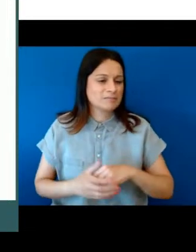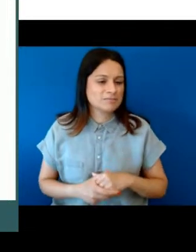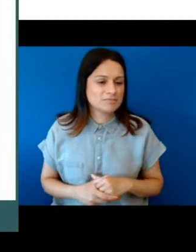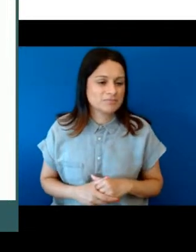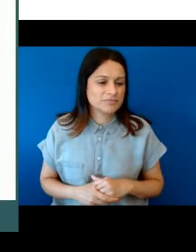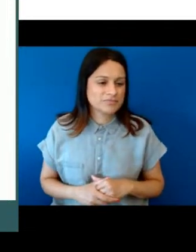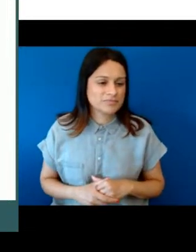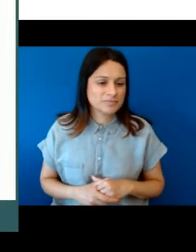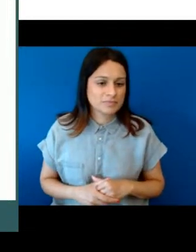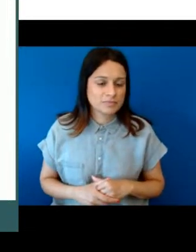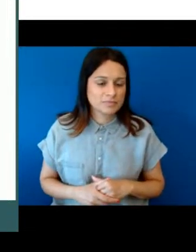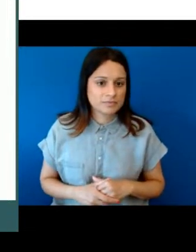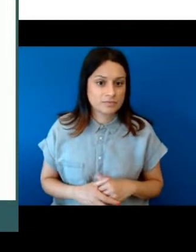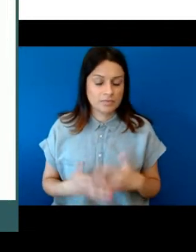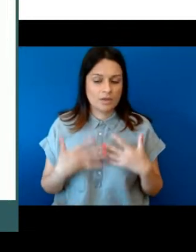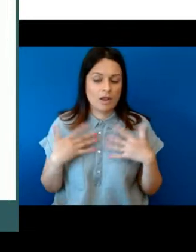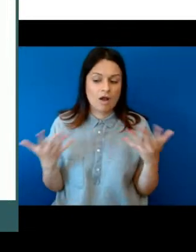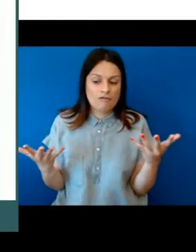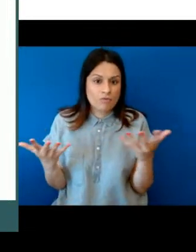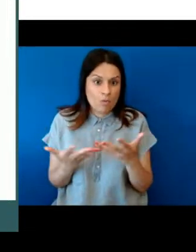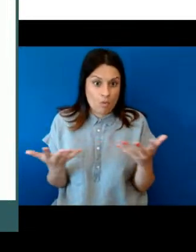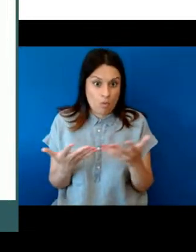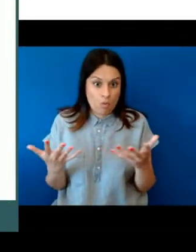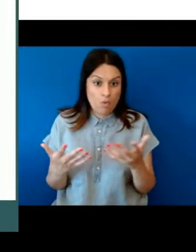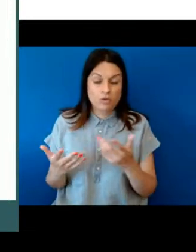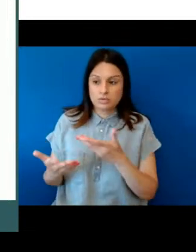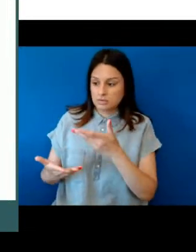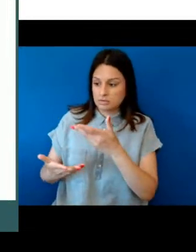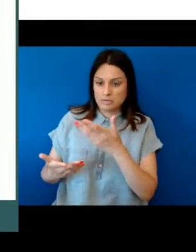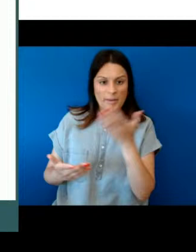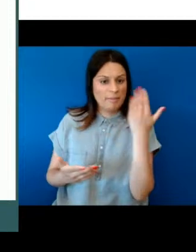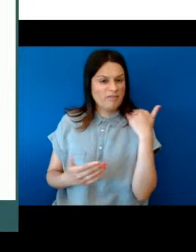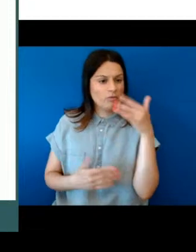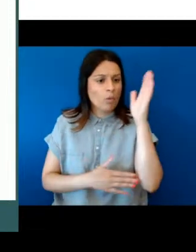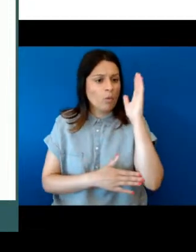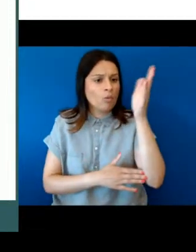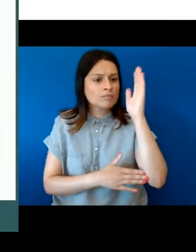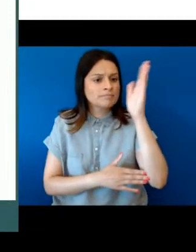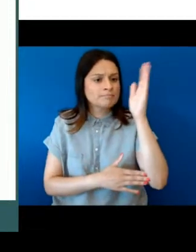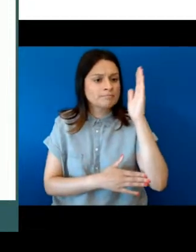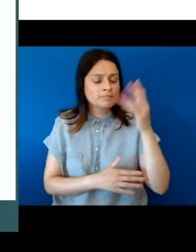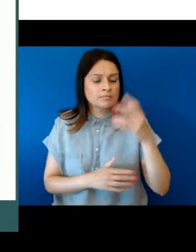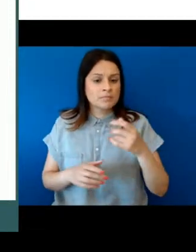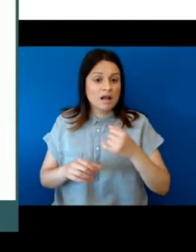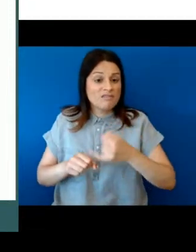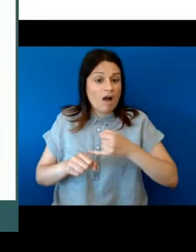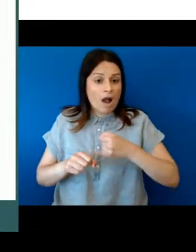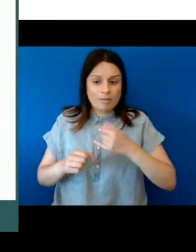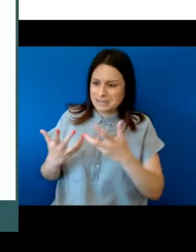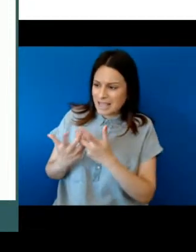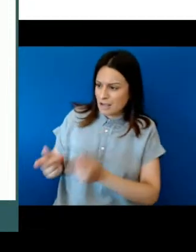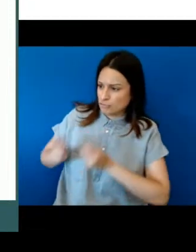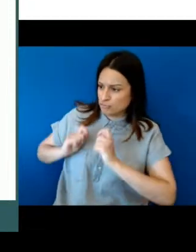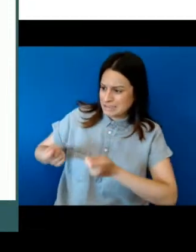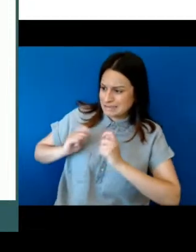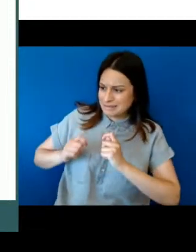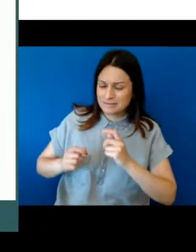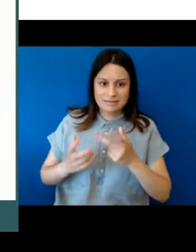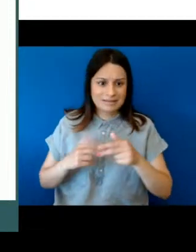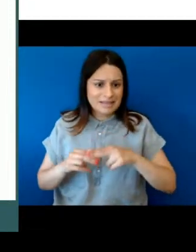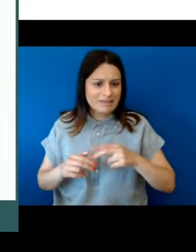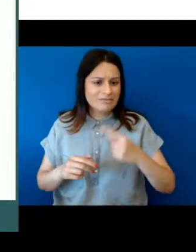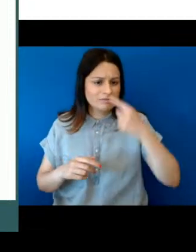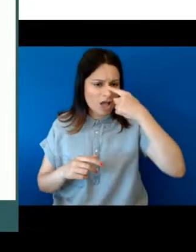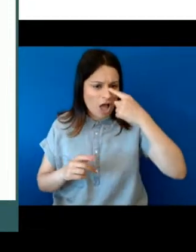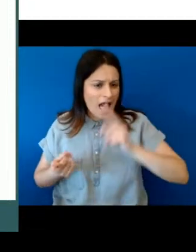So we've obviously heard from our speakers earlier on about the pharmacological management of allergic rhinitis, but